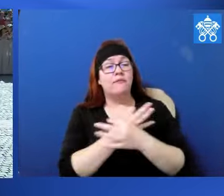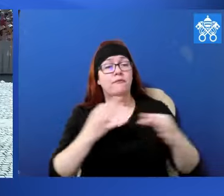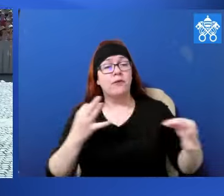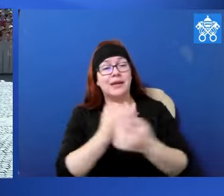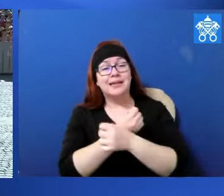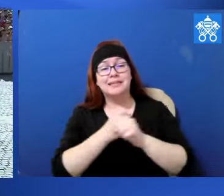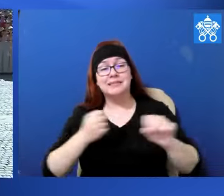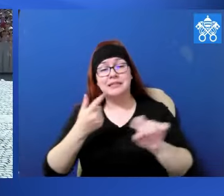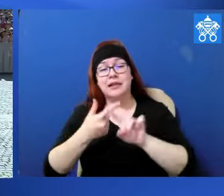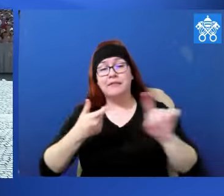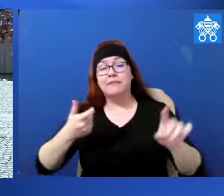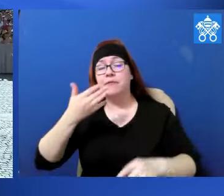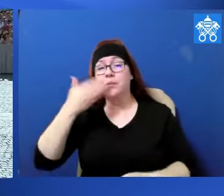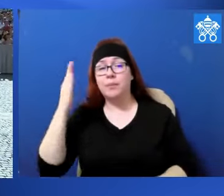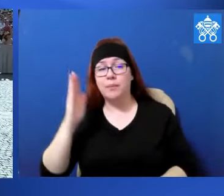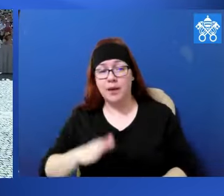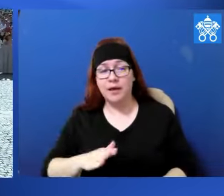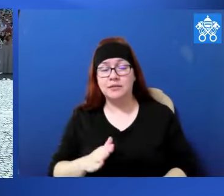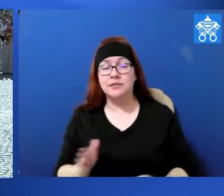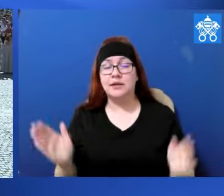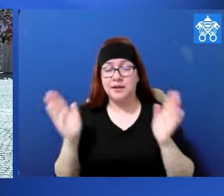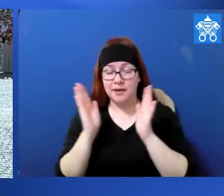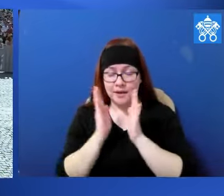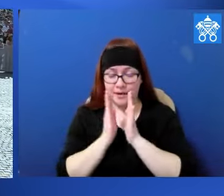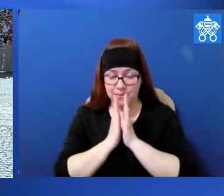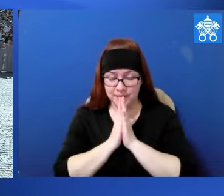tentationem, sed libera nos a